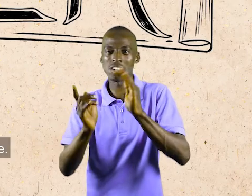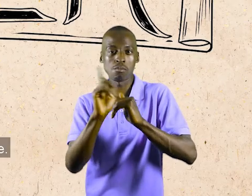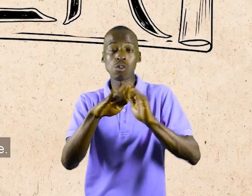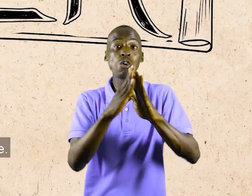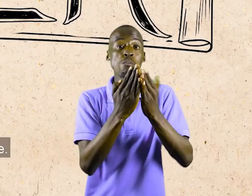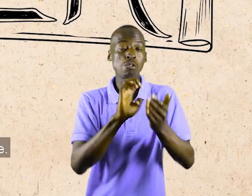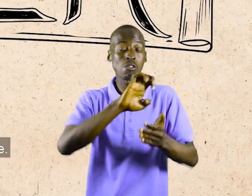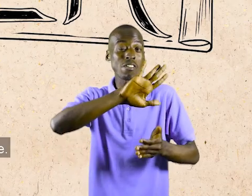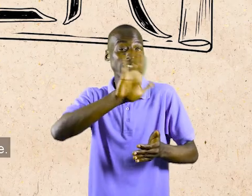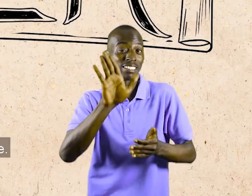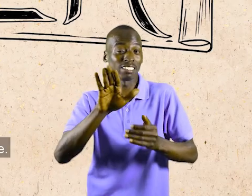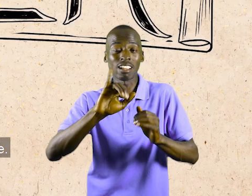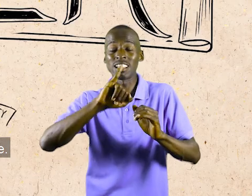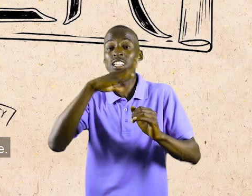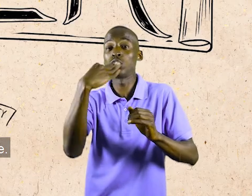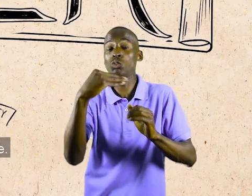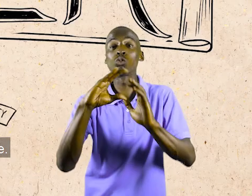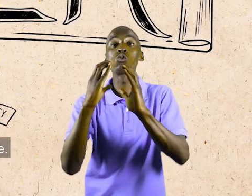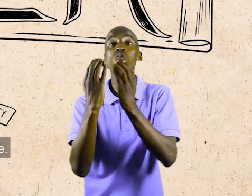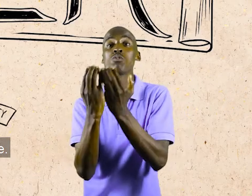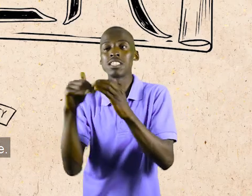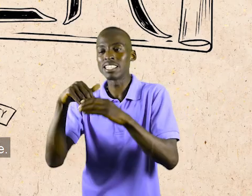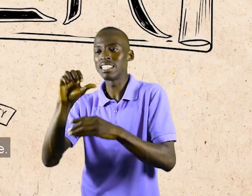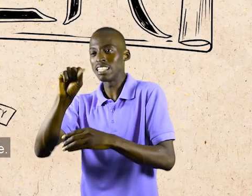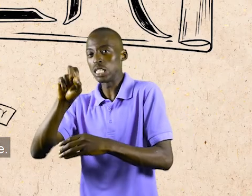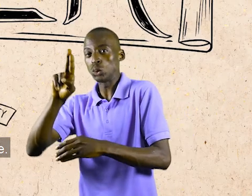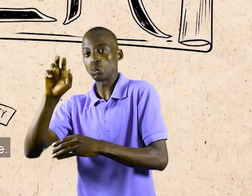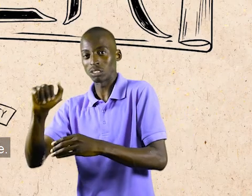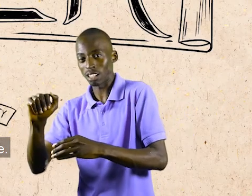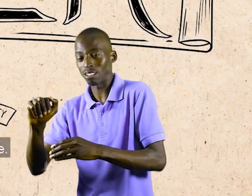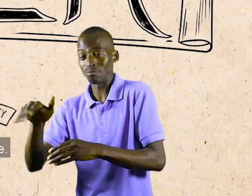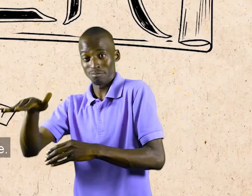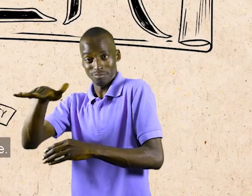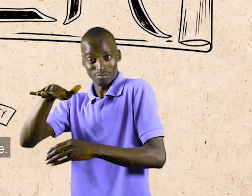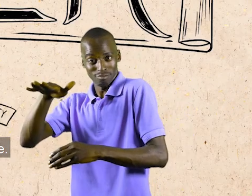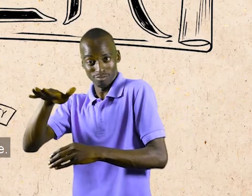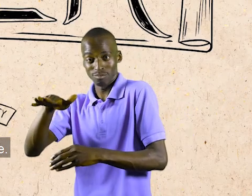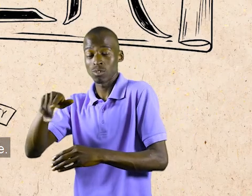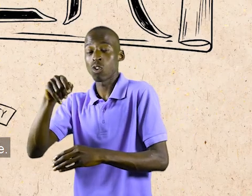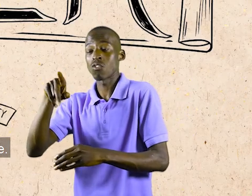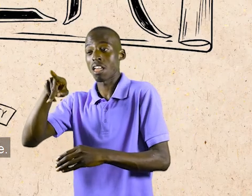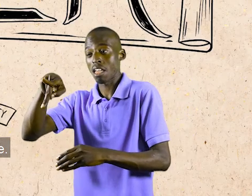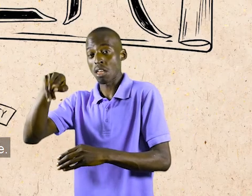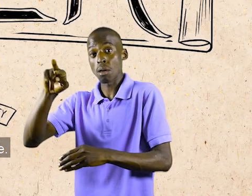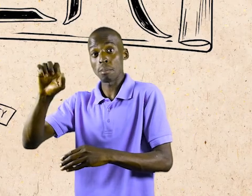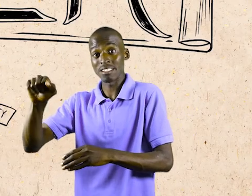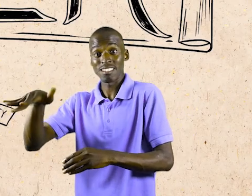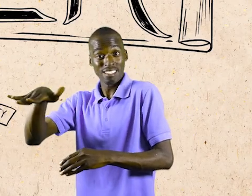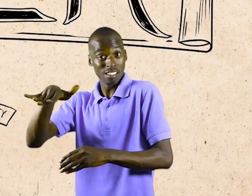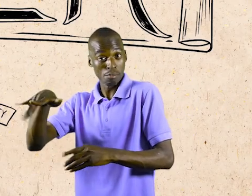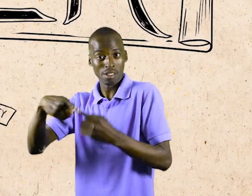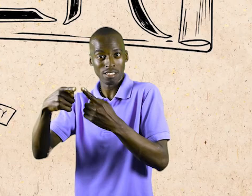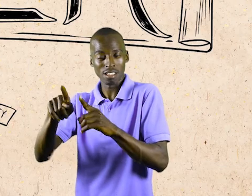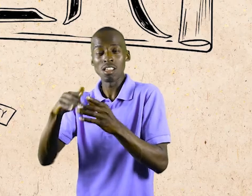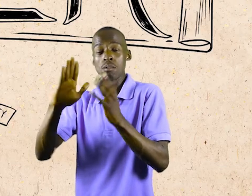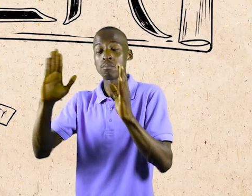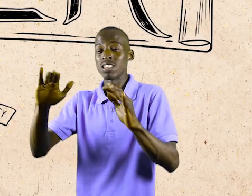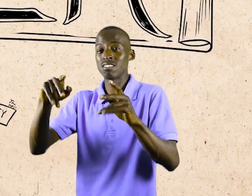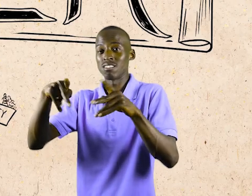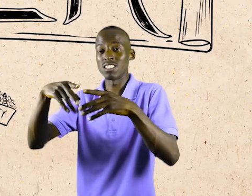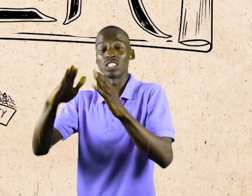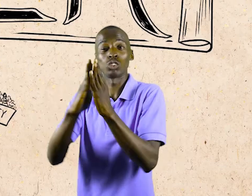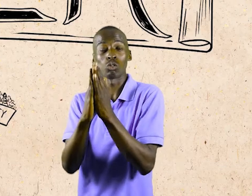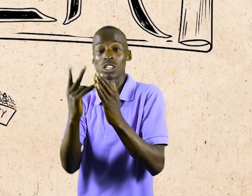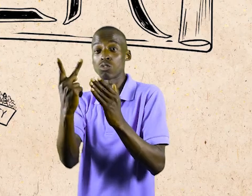book of Esther is about a Jewish community living in Susa, the capital city of the ancient Persian Empire. The main characters in this story